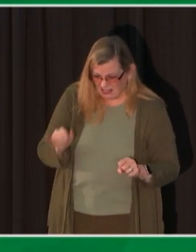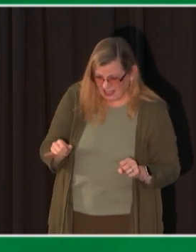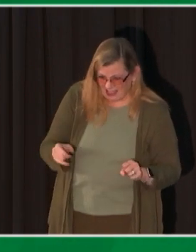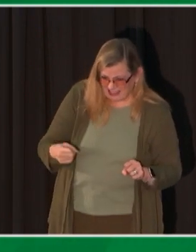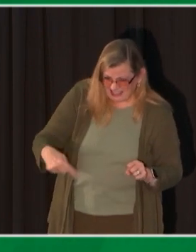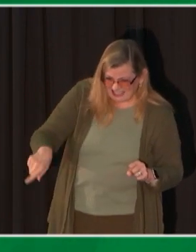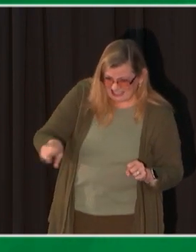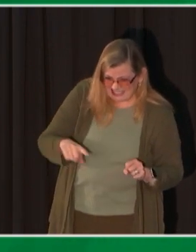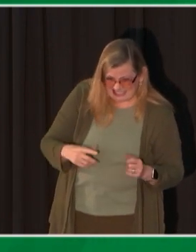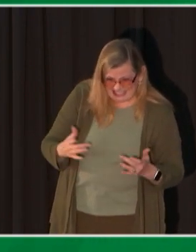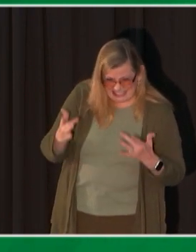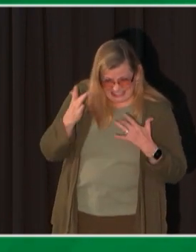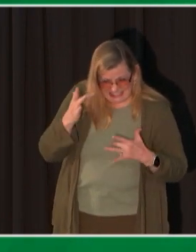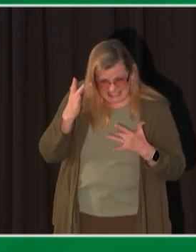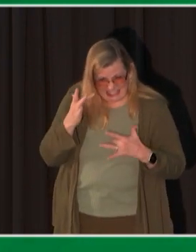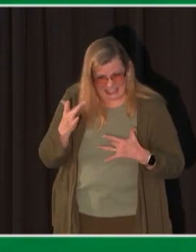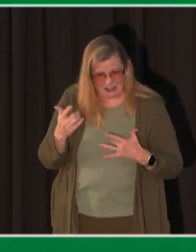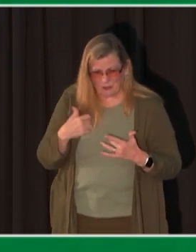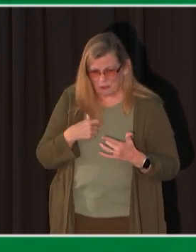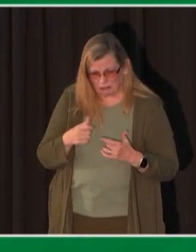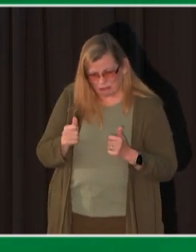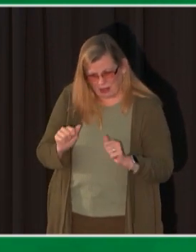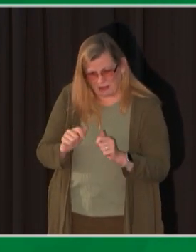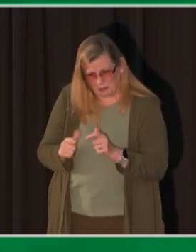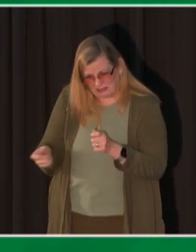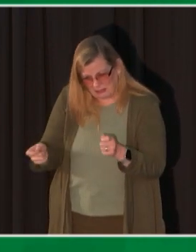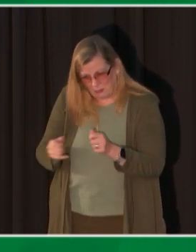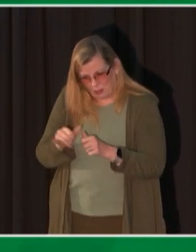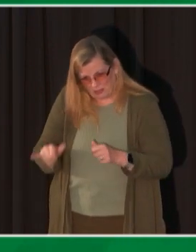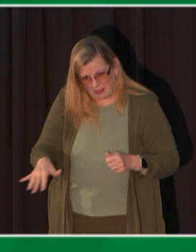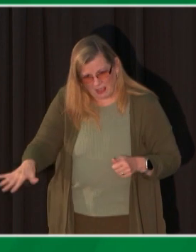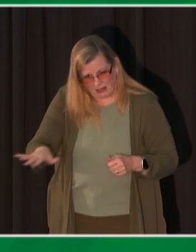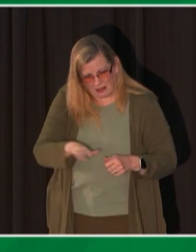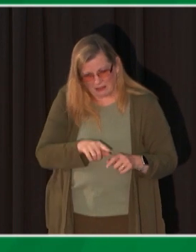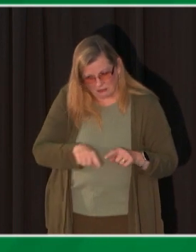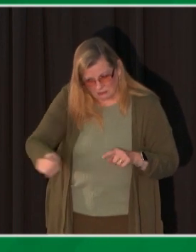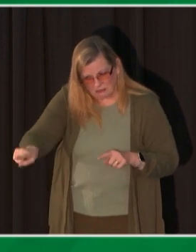not get others sick if they are positive, and we'll continue to do that.